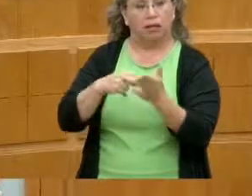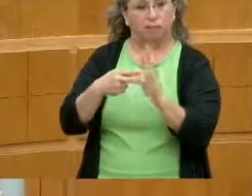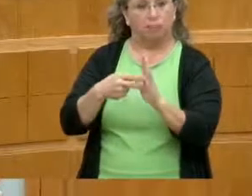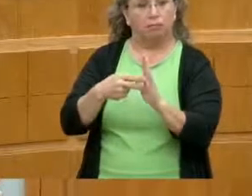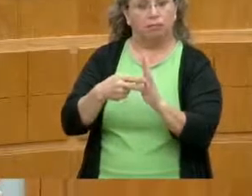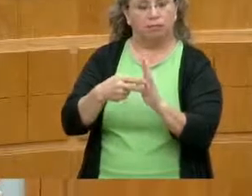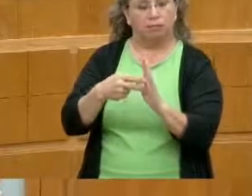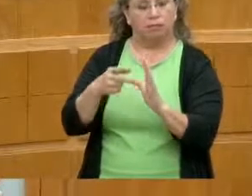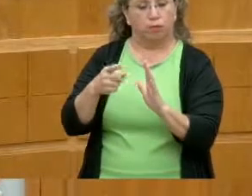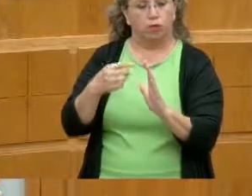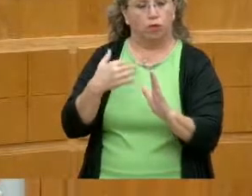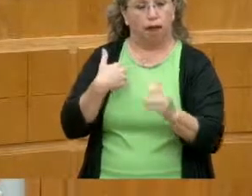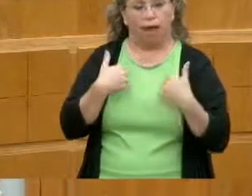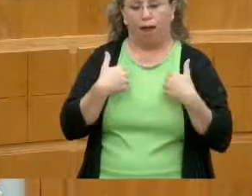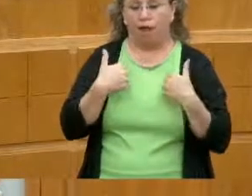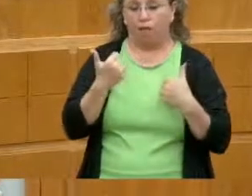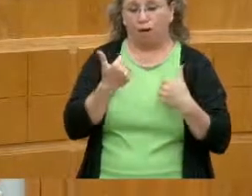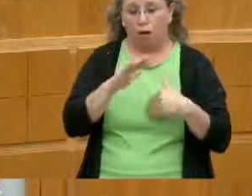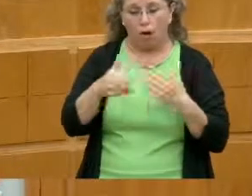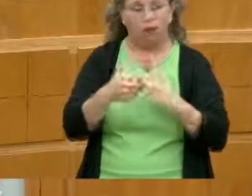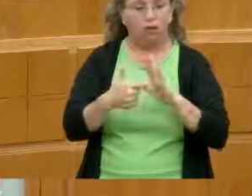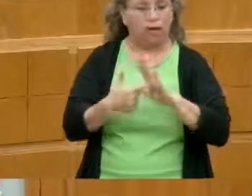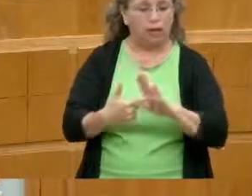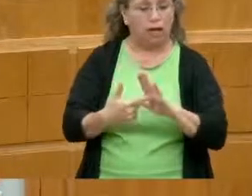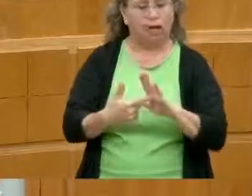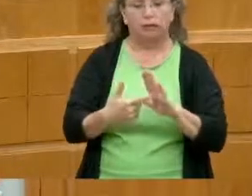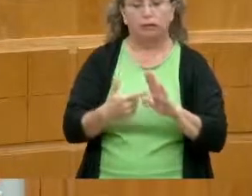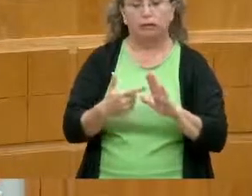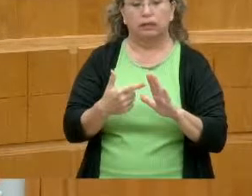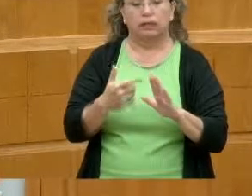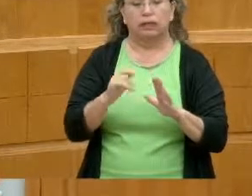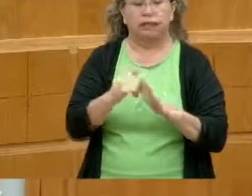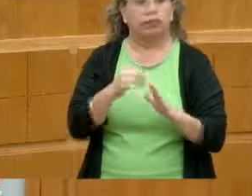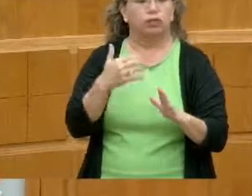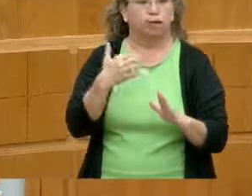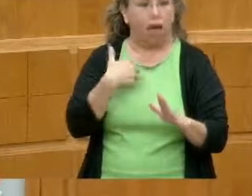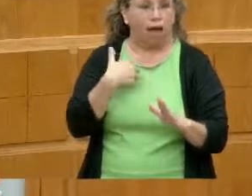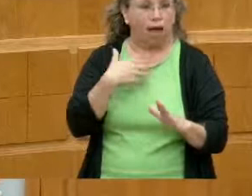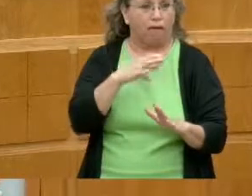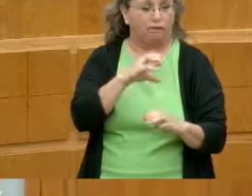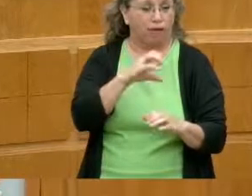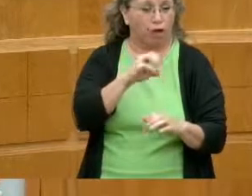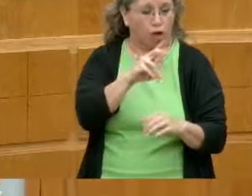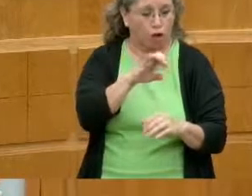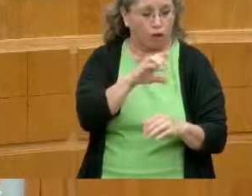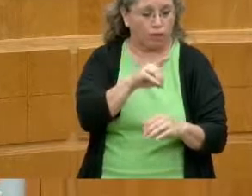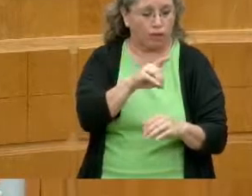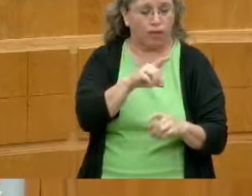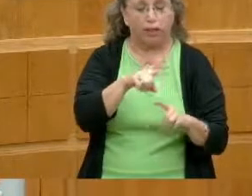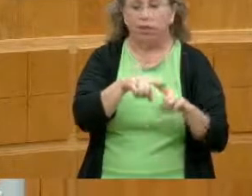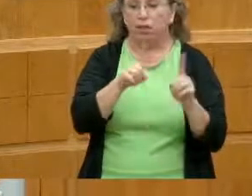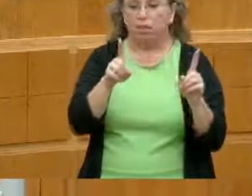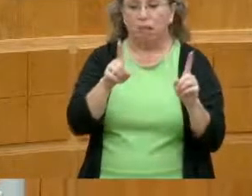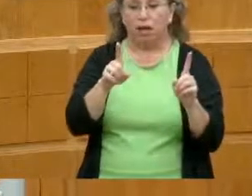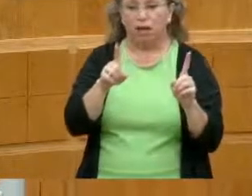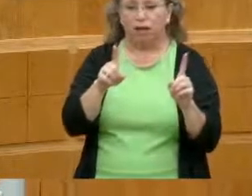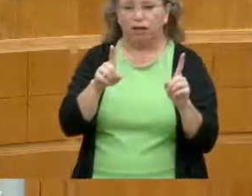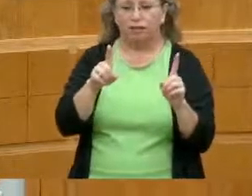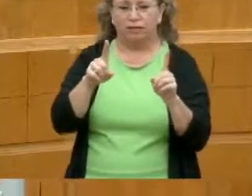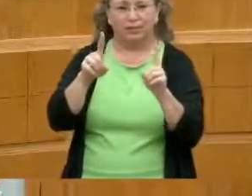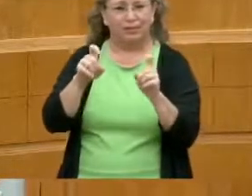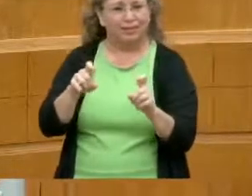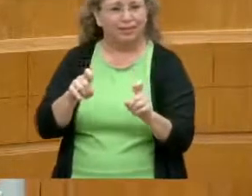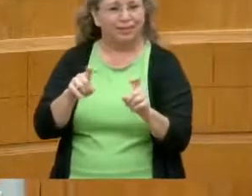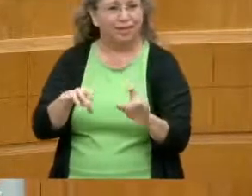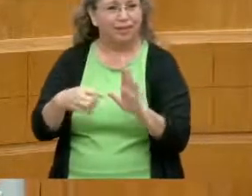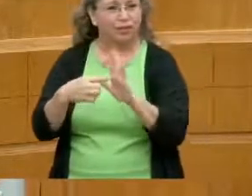and symptoms, then you could be a probable case. But you can also be a probable case if you don't have an antibody test, but you have an